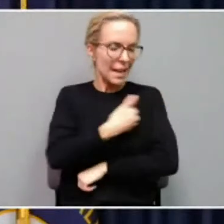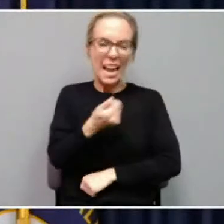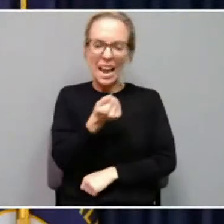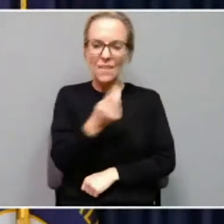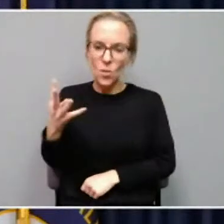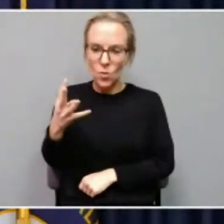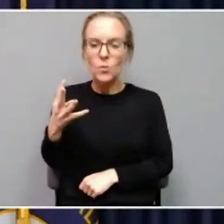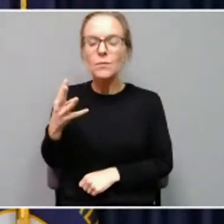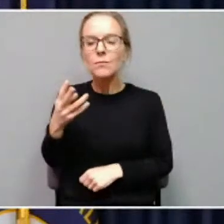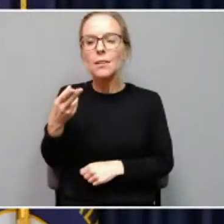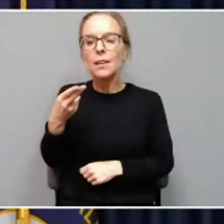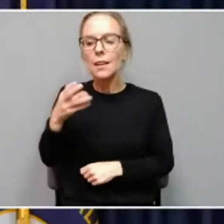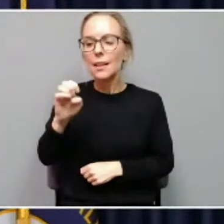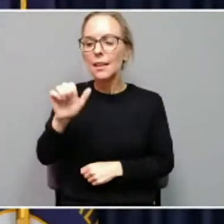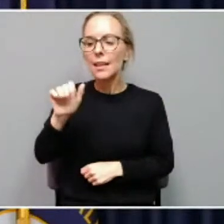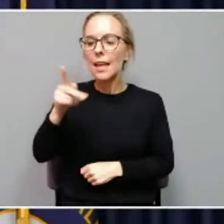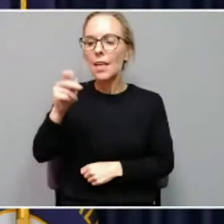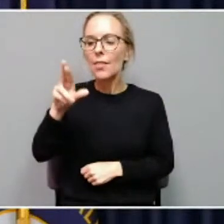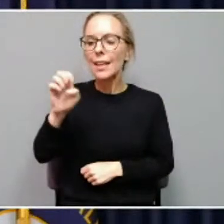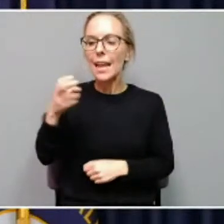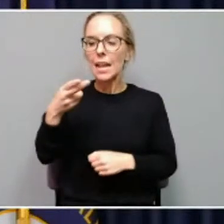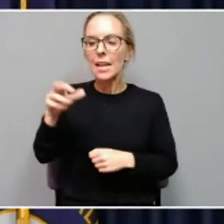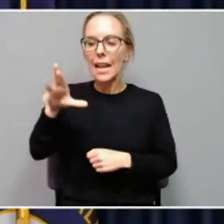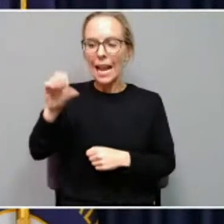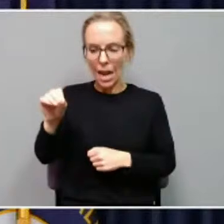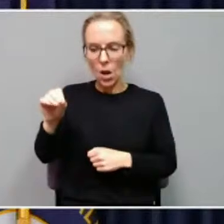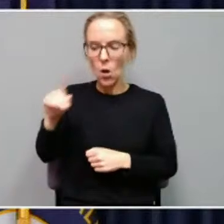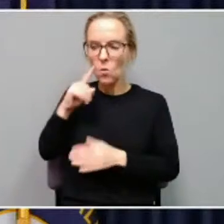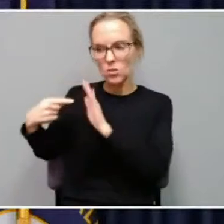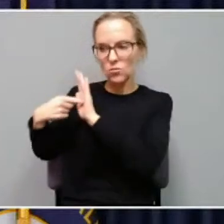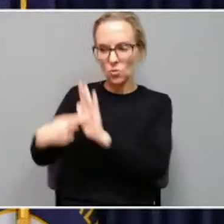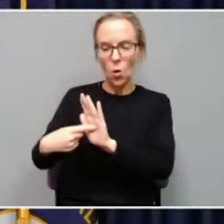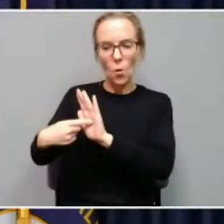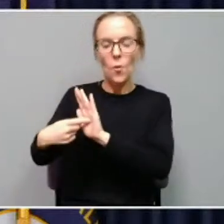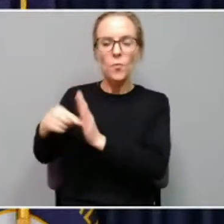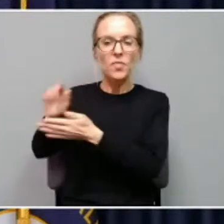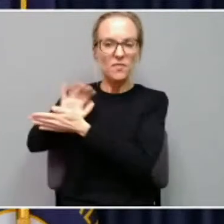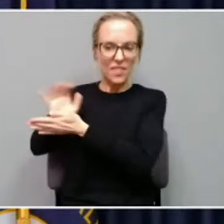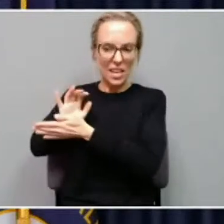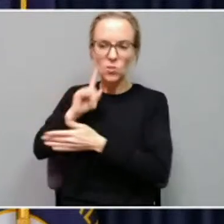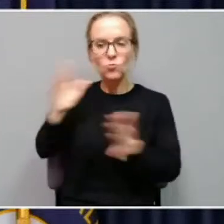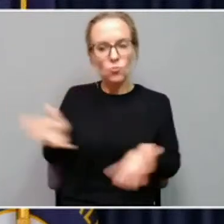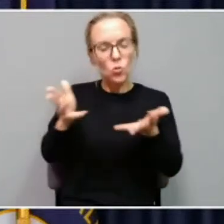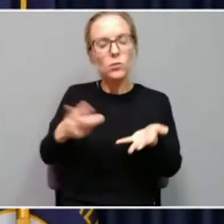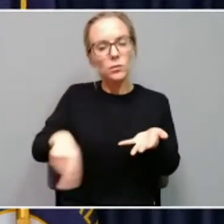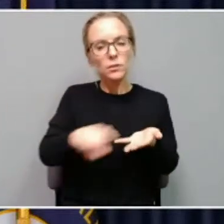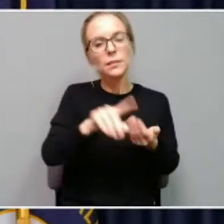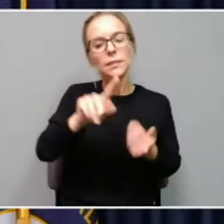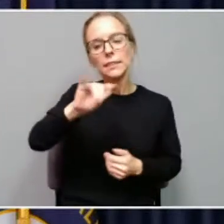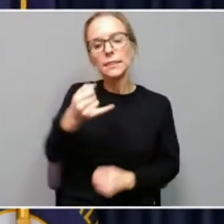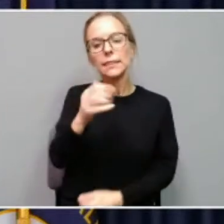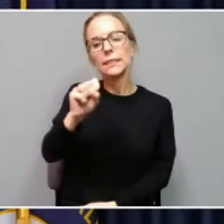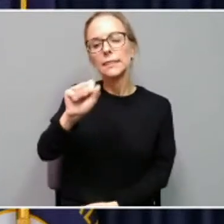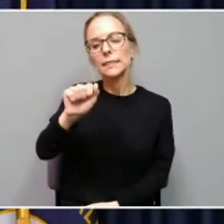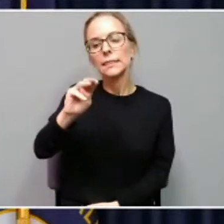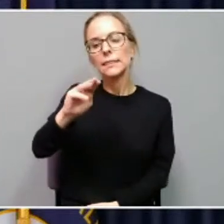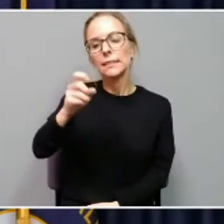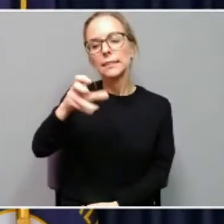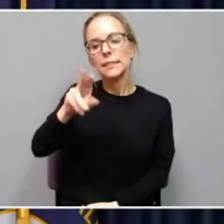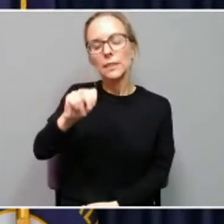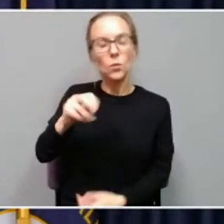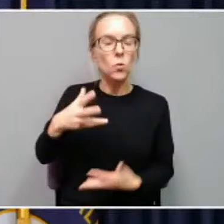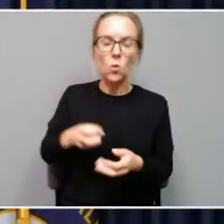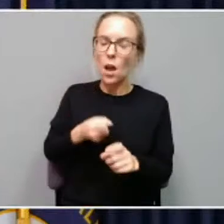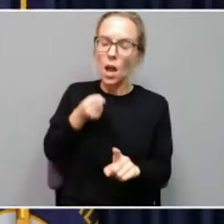healthcare heroes via video to try to encourage you. TJ Sampson, hit harder than they have ever seen